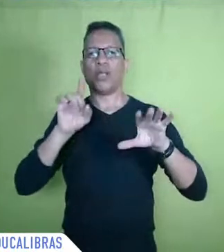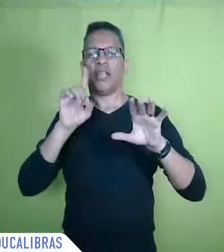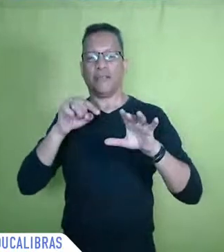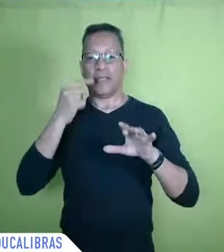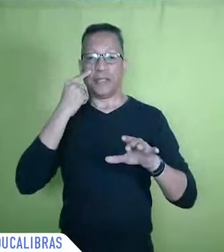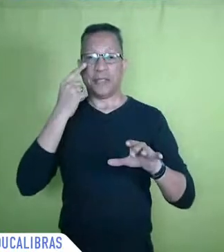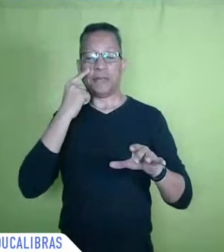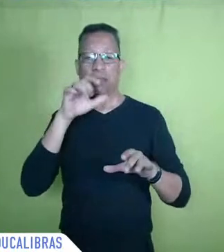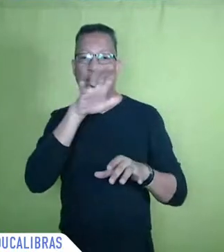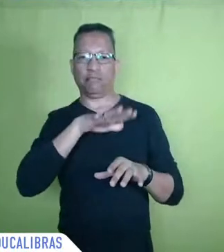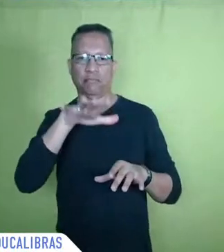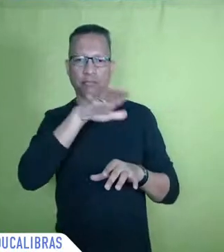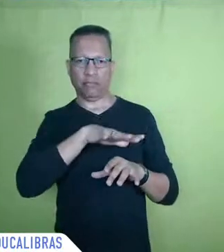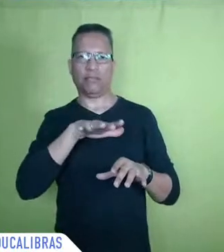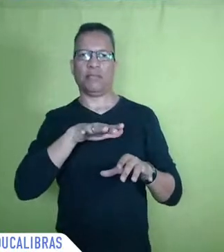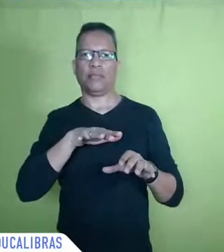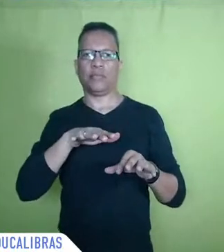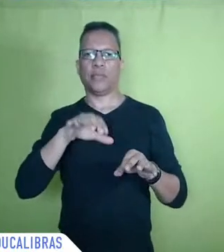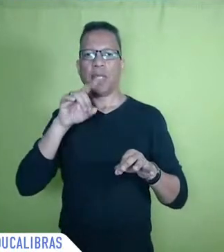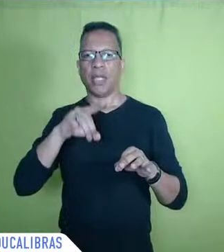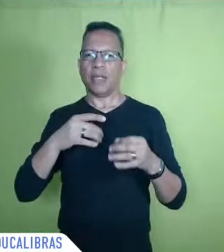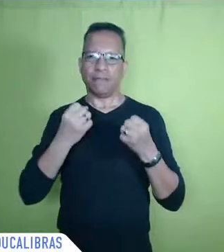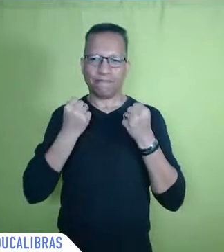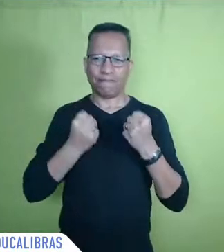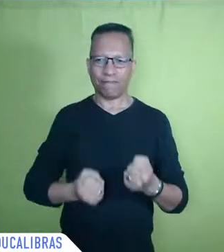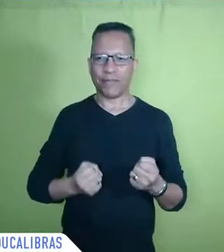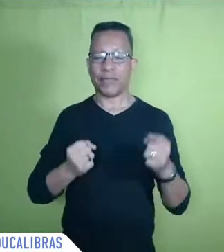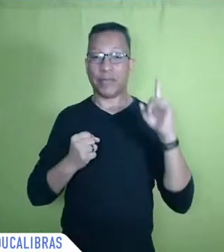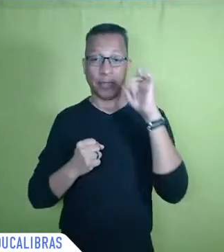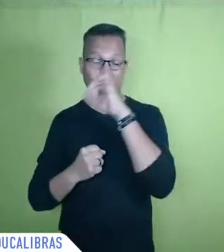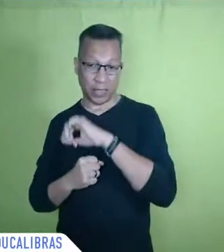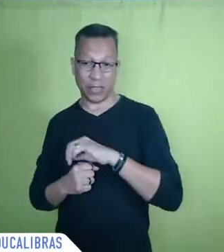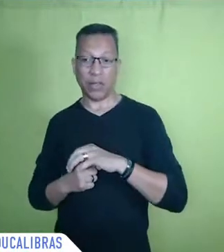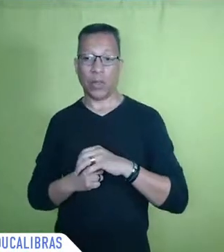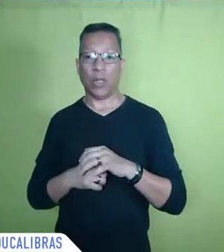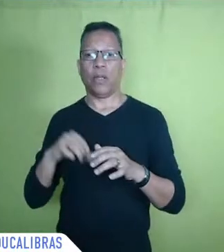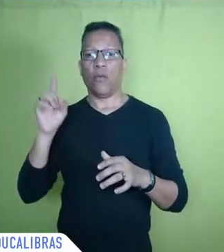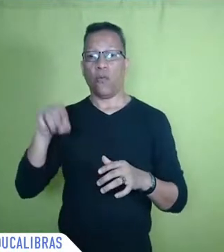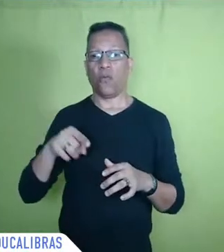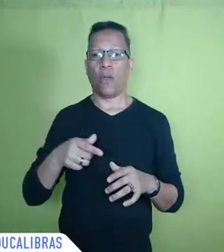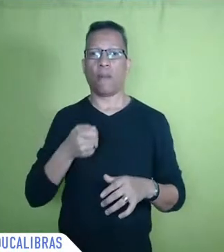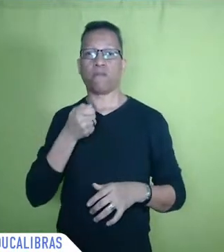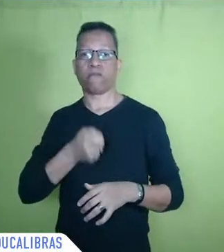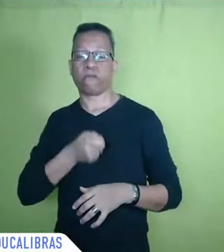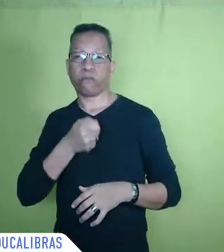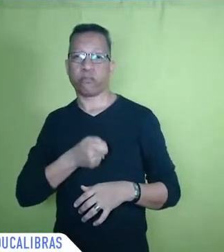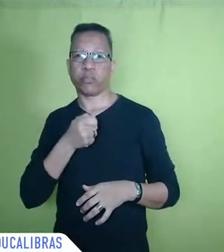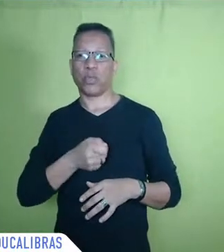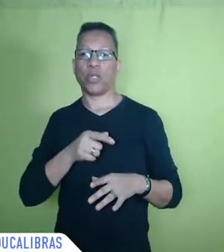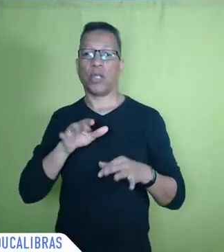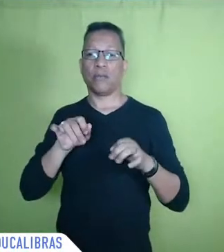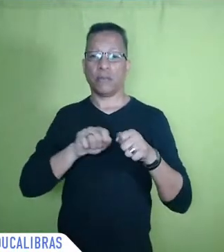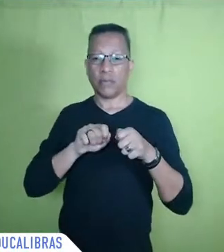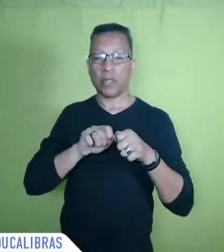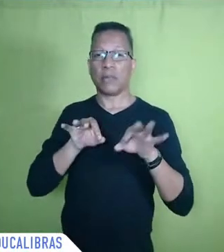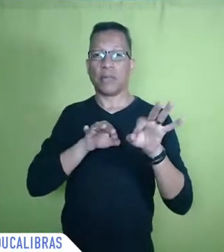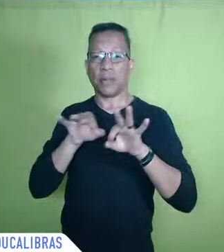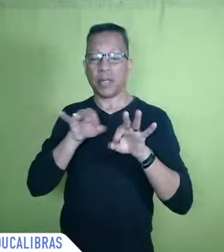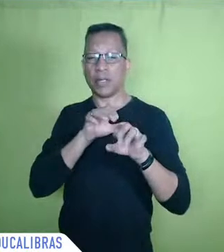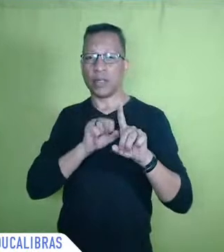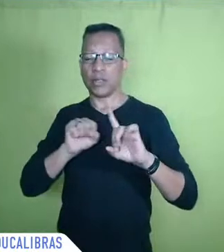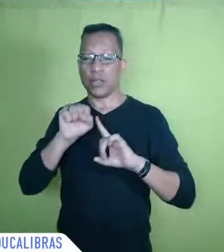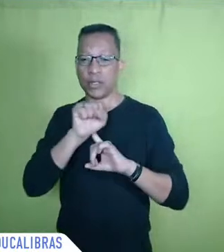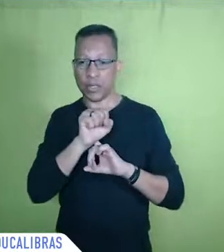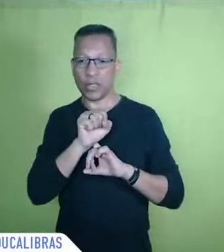lesson, because despite the federal government, despite their liberal actions, they were forced